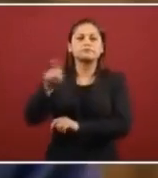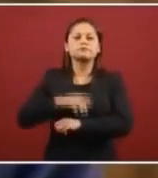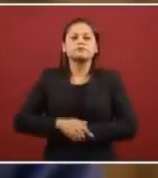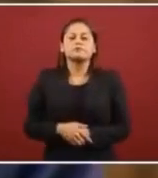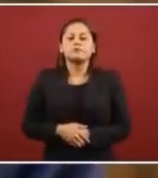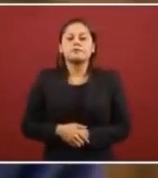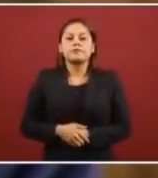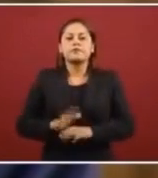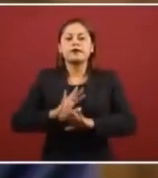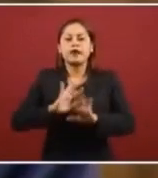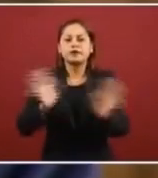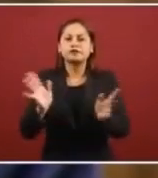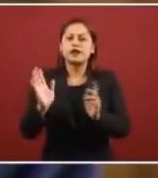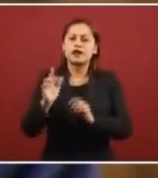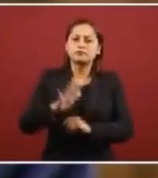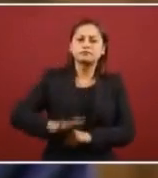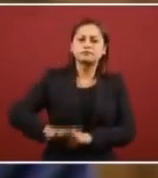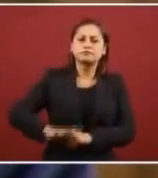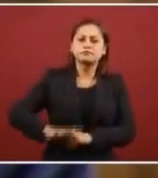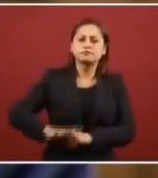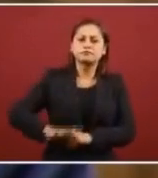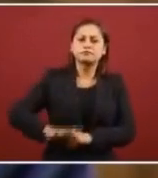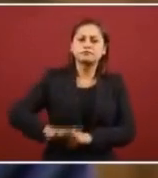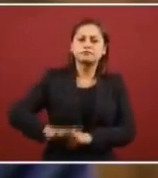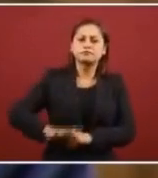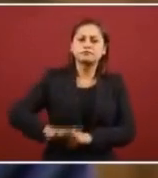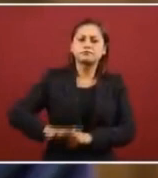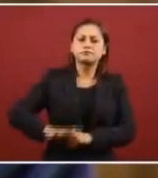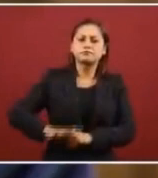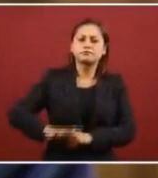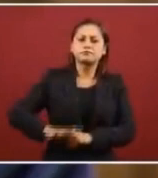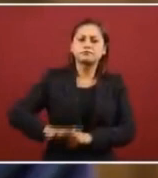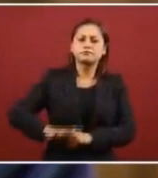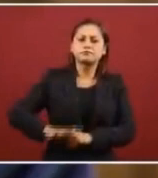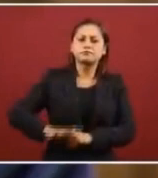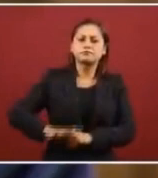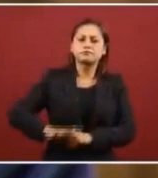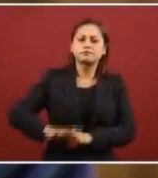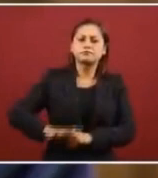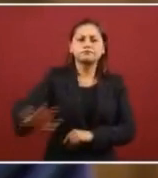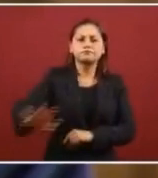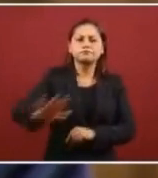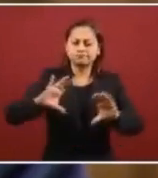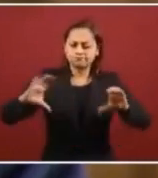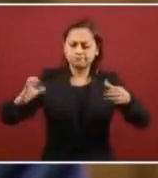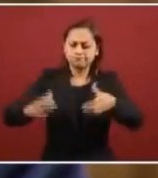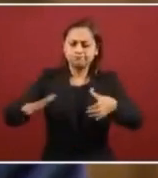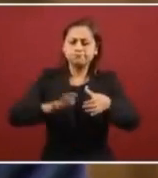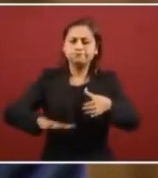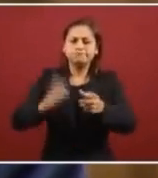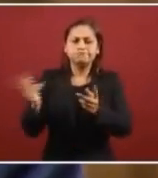we have we have done a consult with the communities